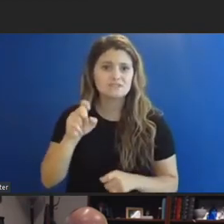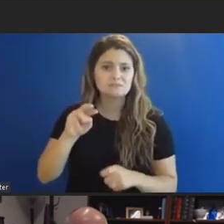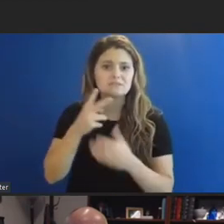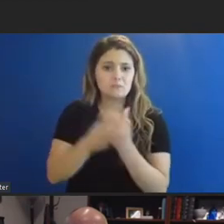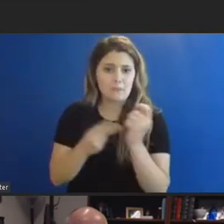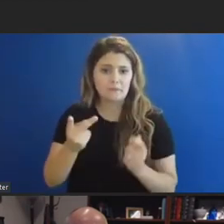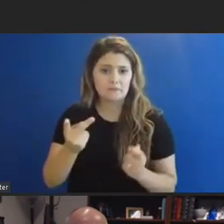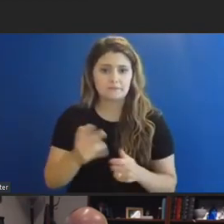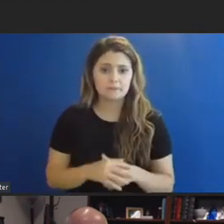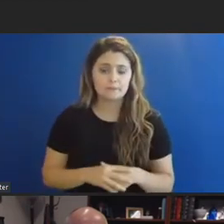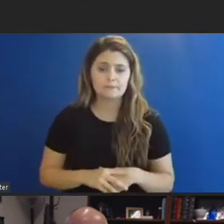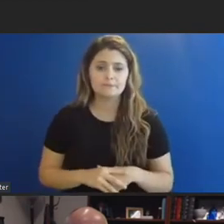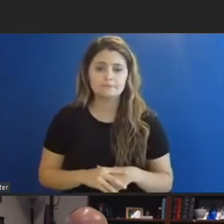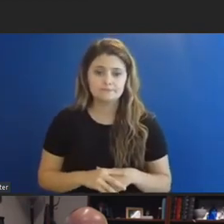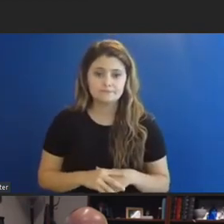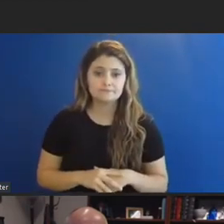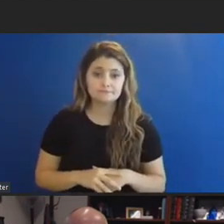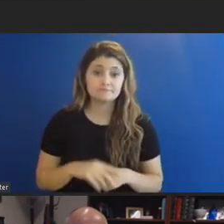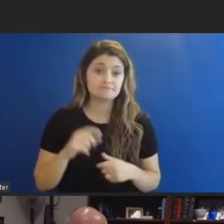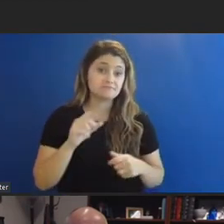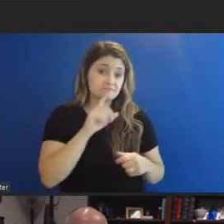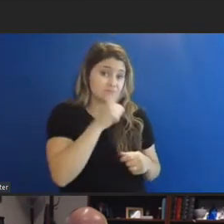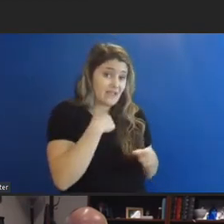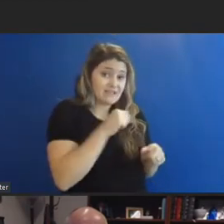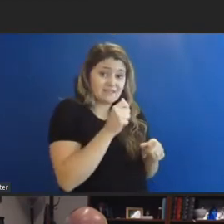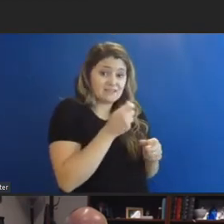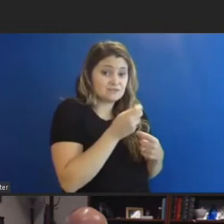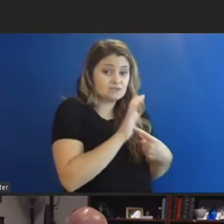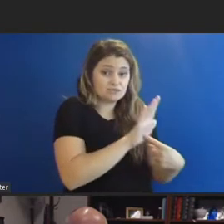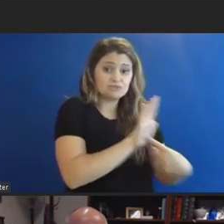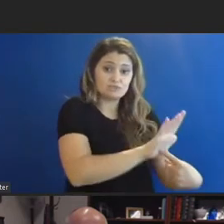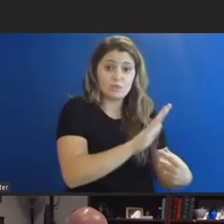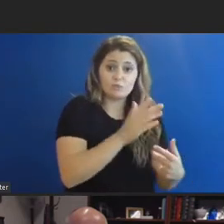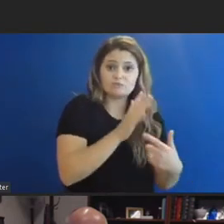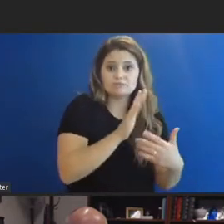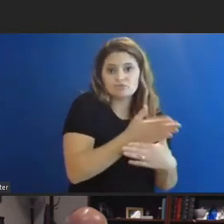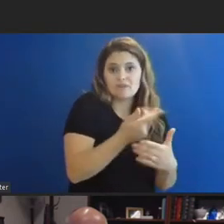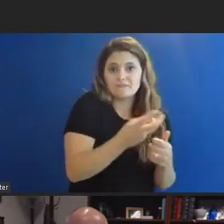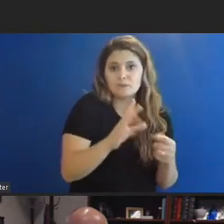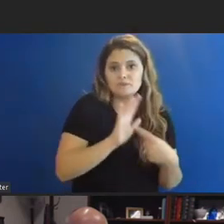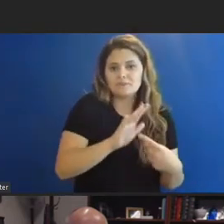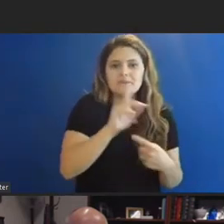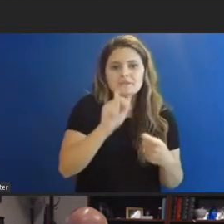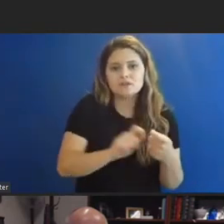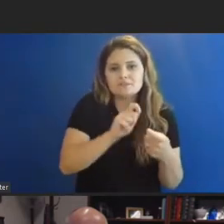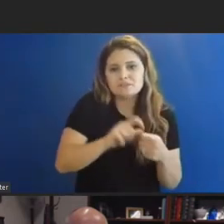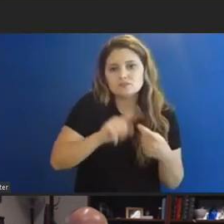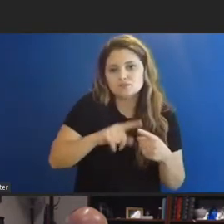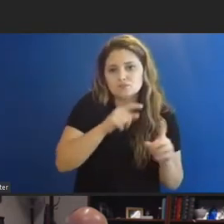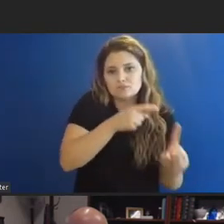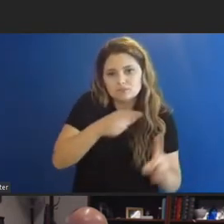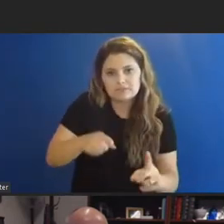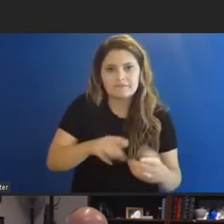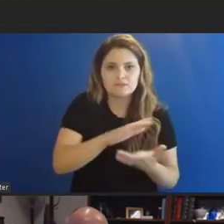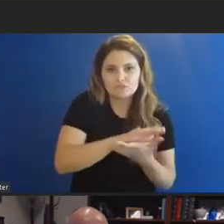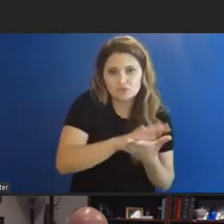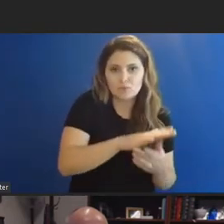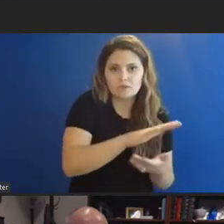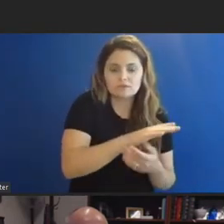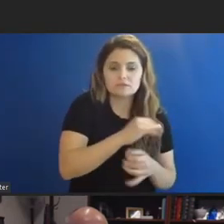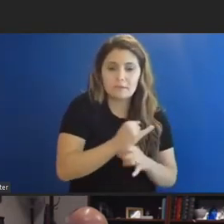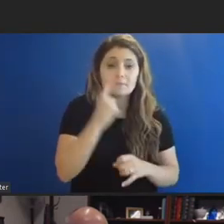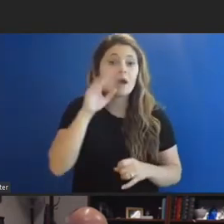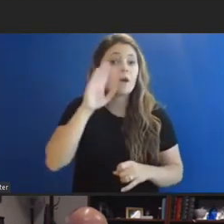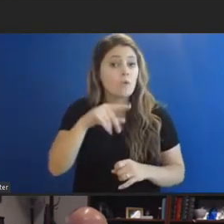McCord? I can share a couple of examples, and these are going to be very specific to campuses, but I know at